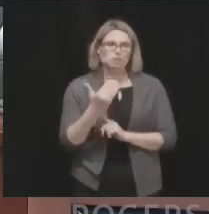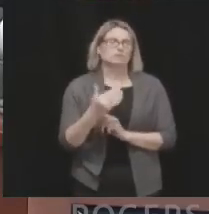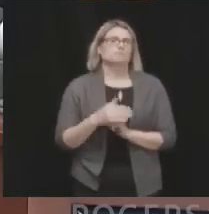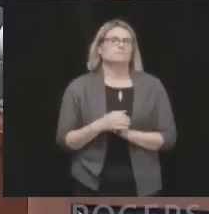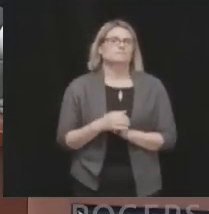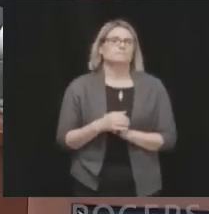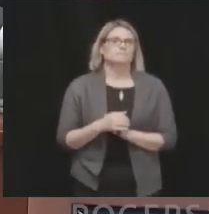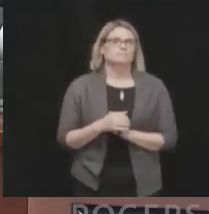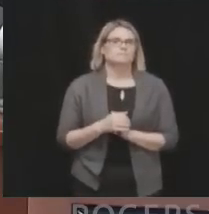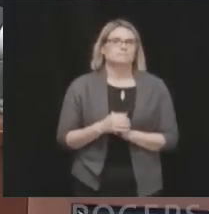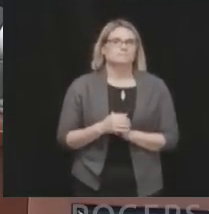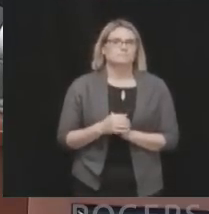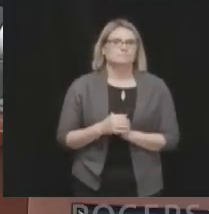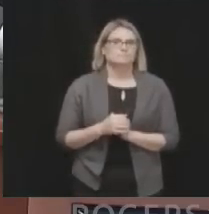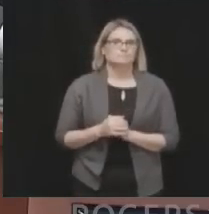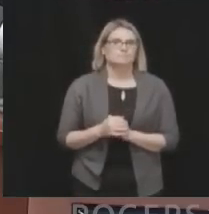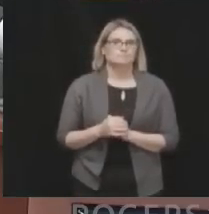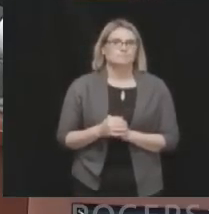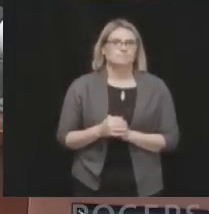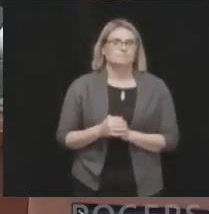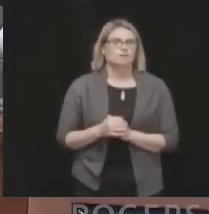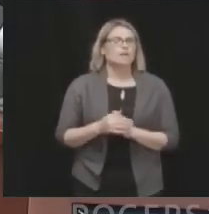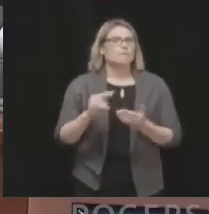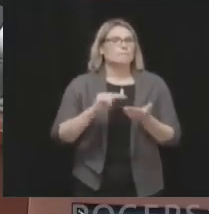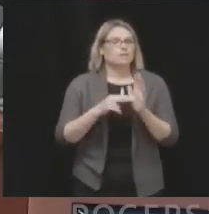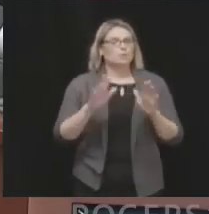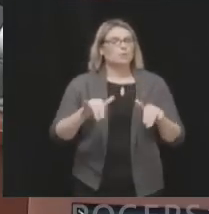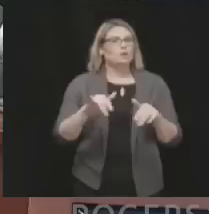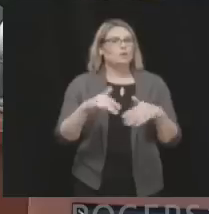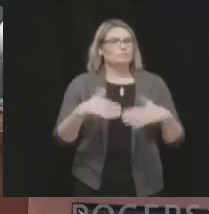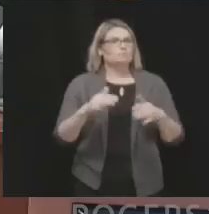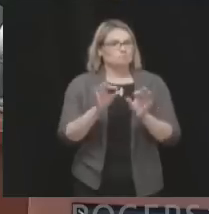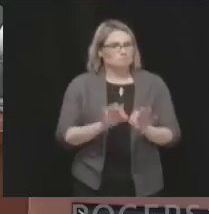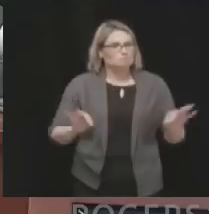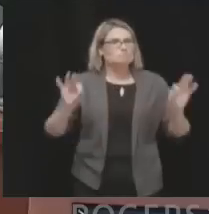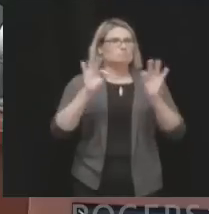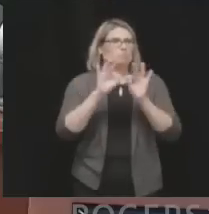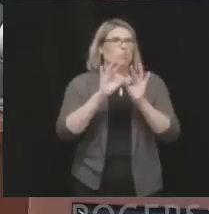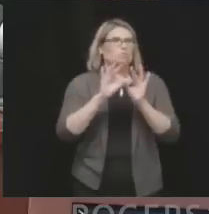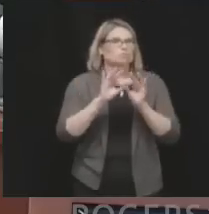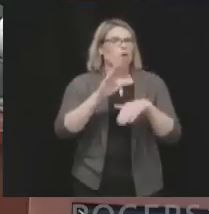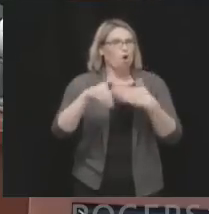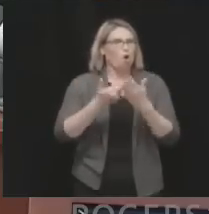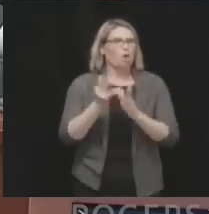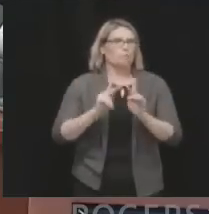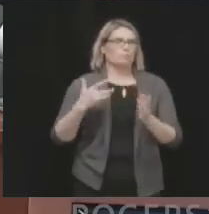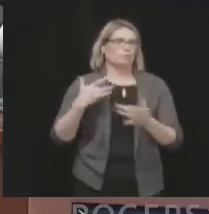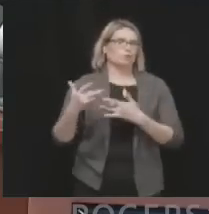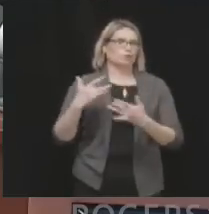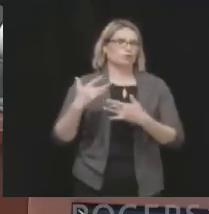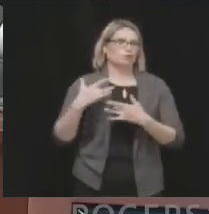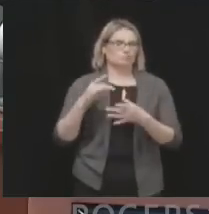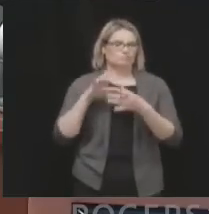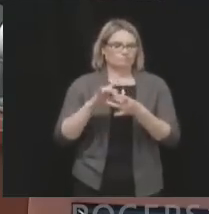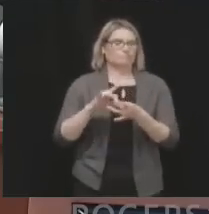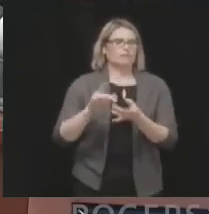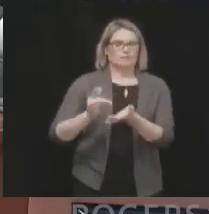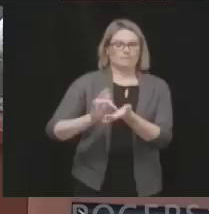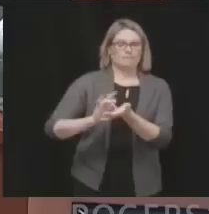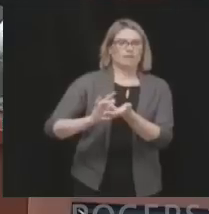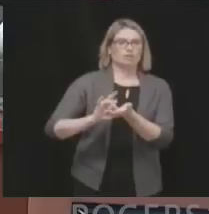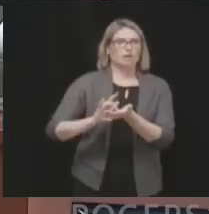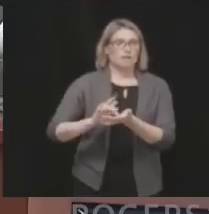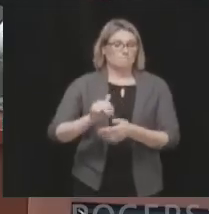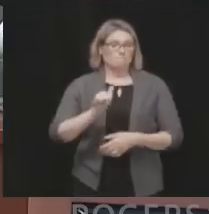I as well had concerns, but in my discussions with Minister Fleming, I've